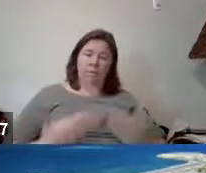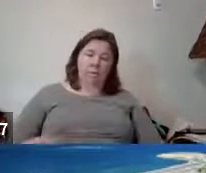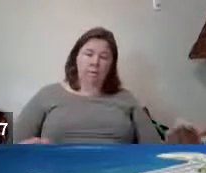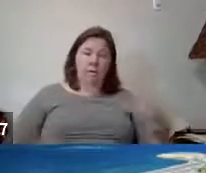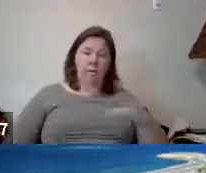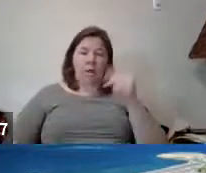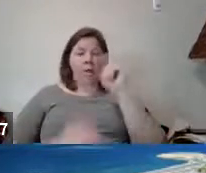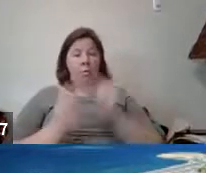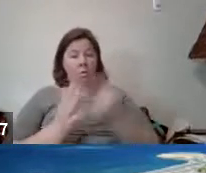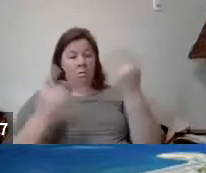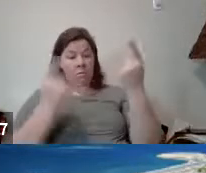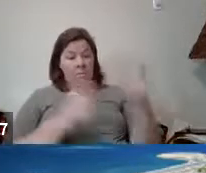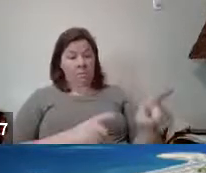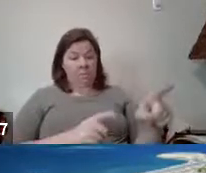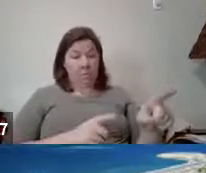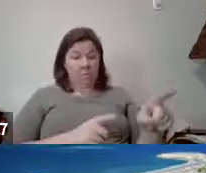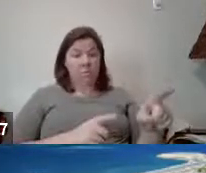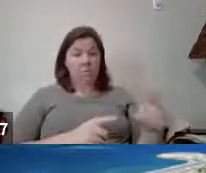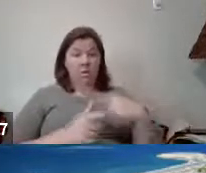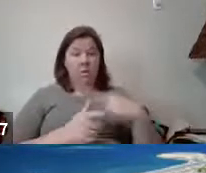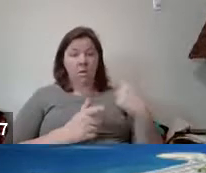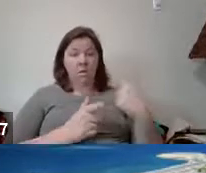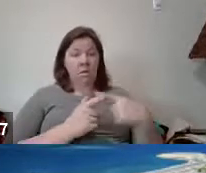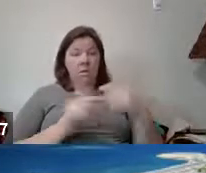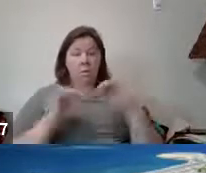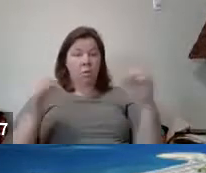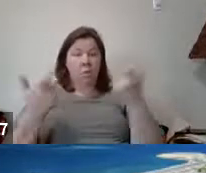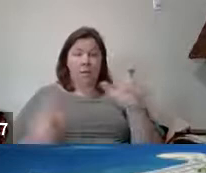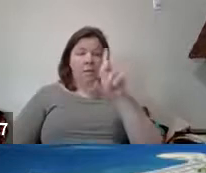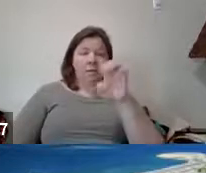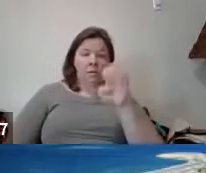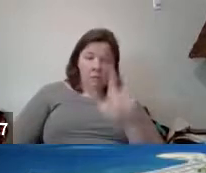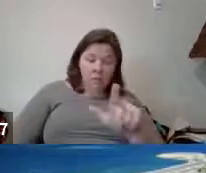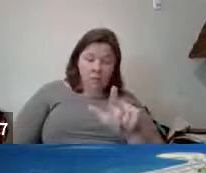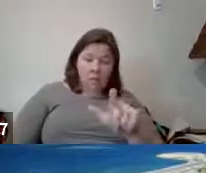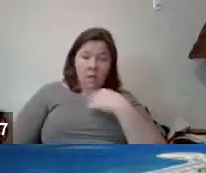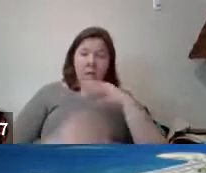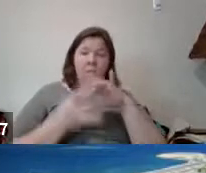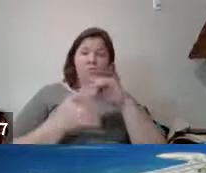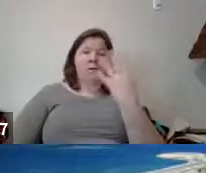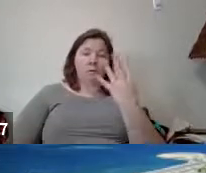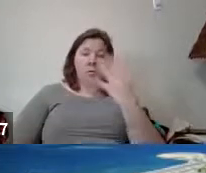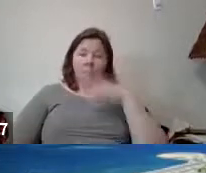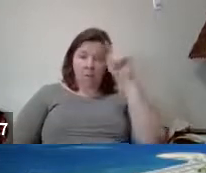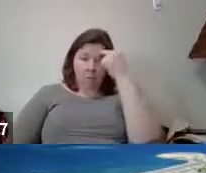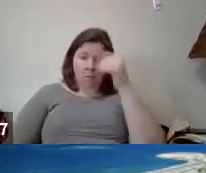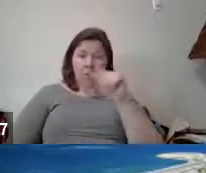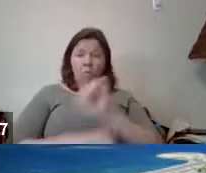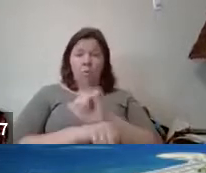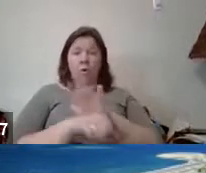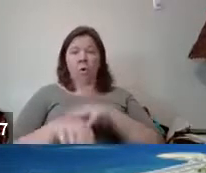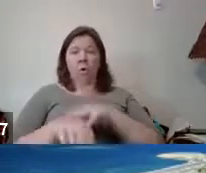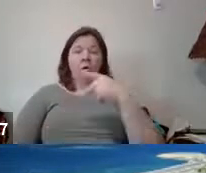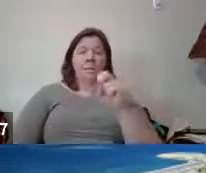And once that happens, then it's just no big deal. I mentioned 4 of my bosses at work are in ONPASSIVE.